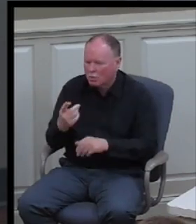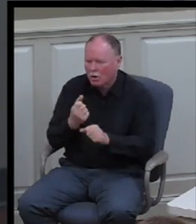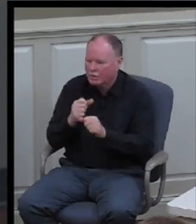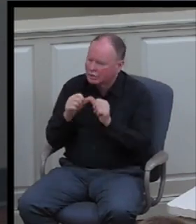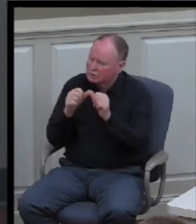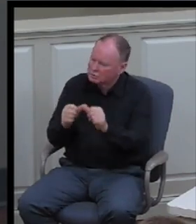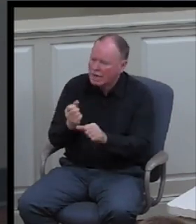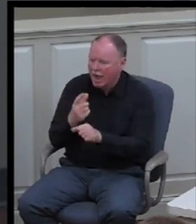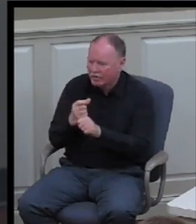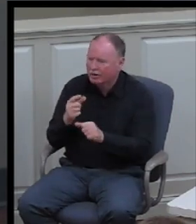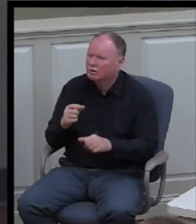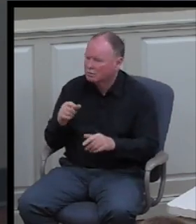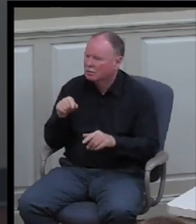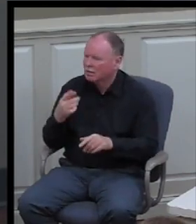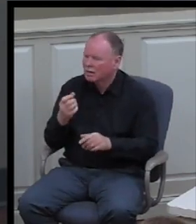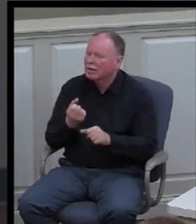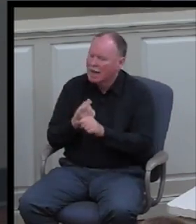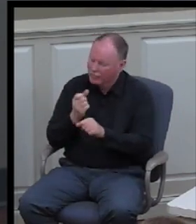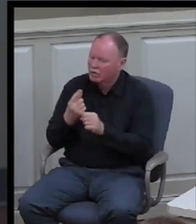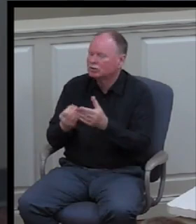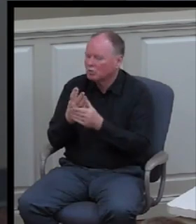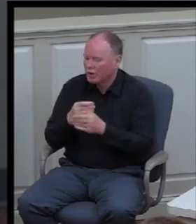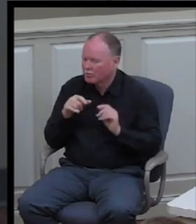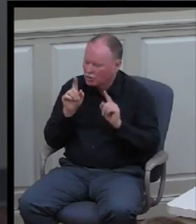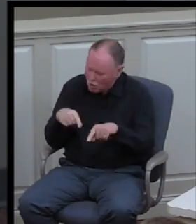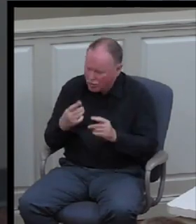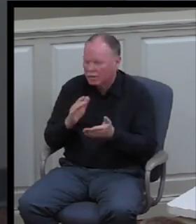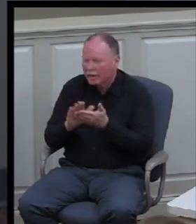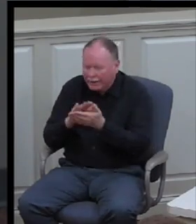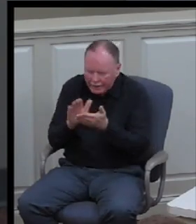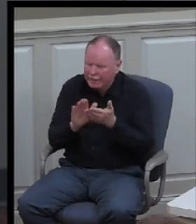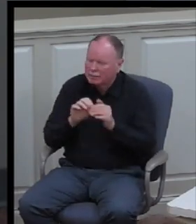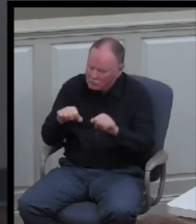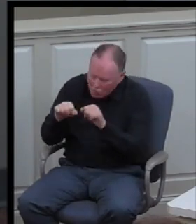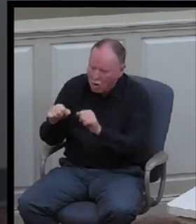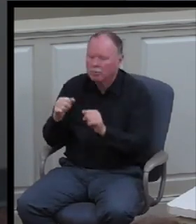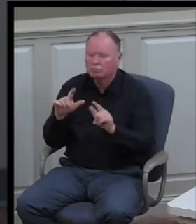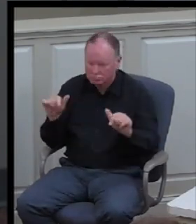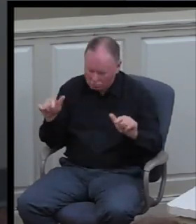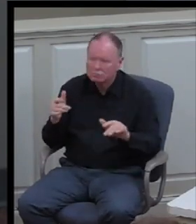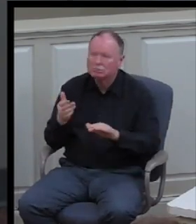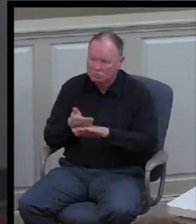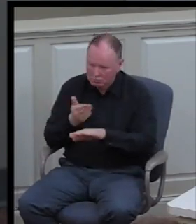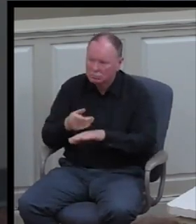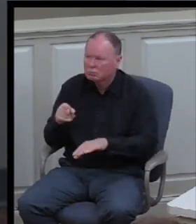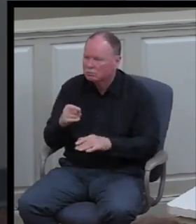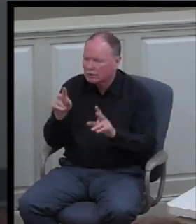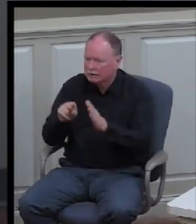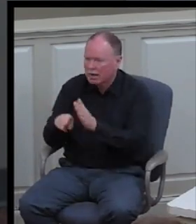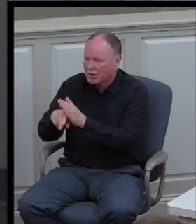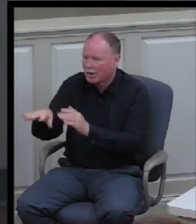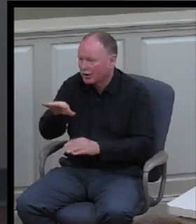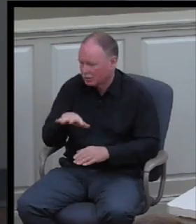for Timberland, so every spring that we would go in there and try to clean up that cemetery. until here